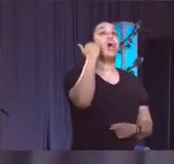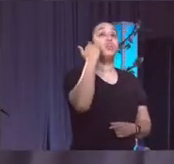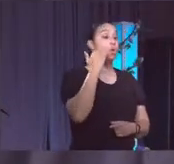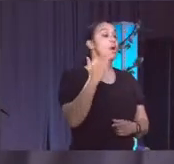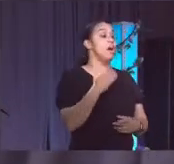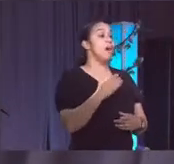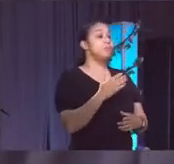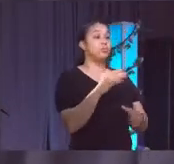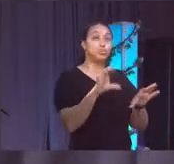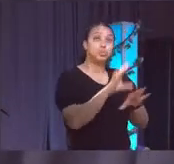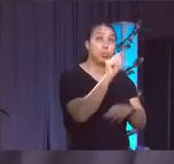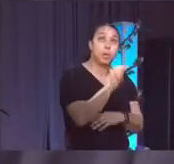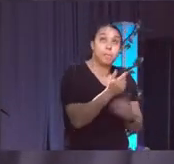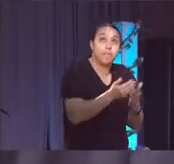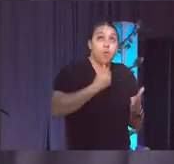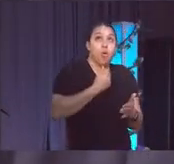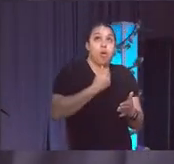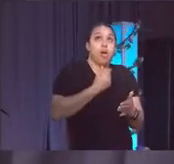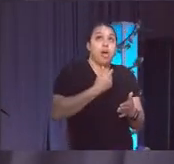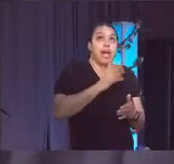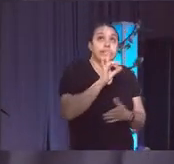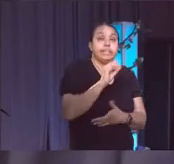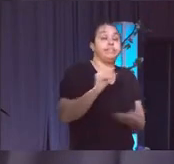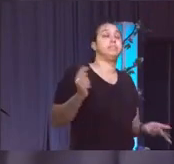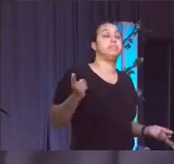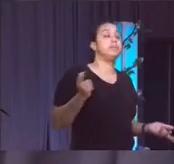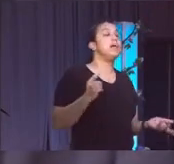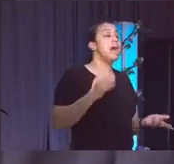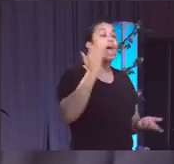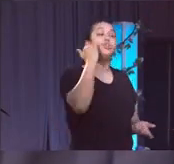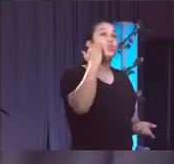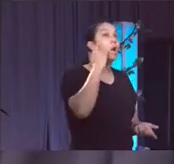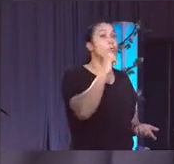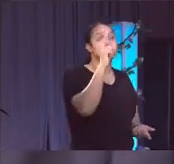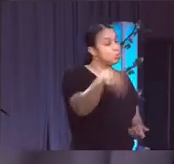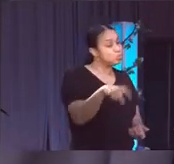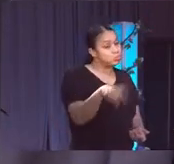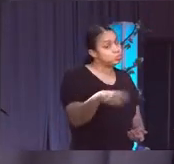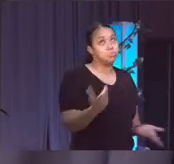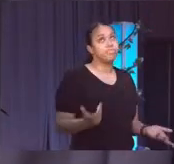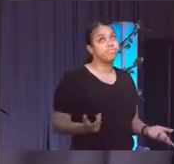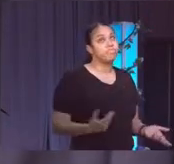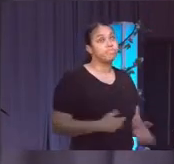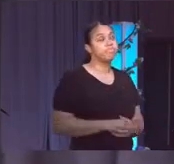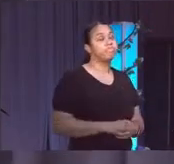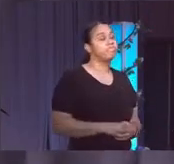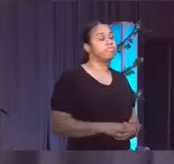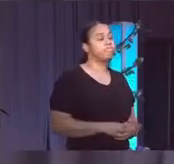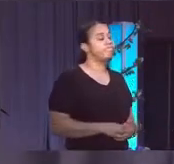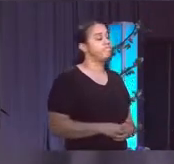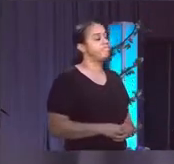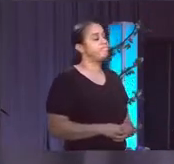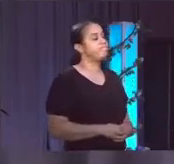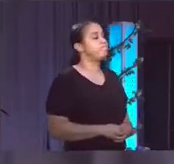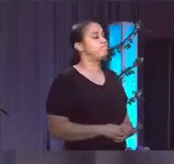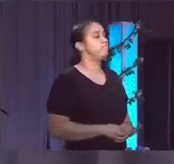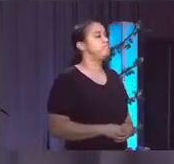before I did it. Yeah. I knew I had no business doing it when I was doing it.